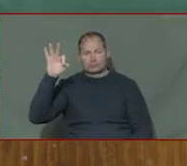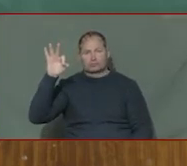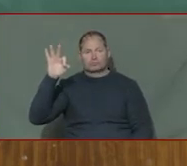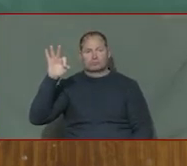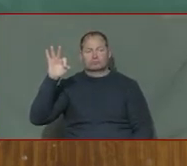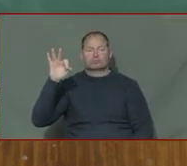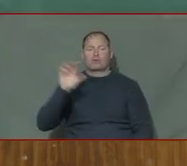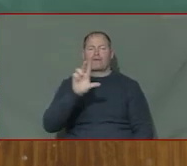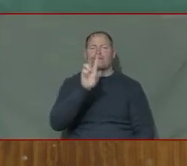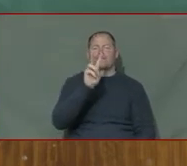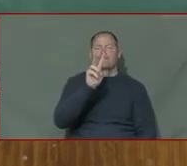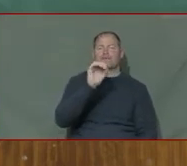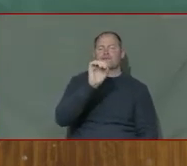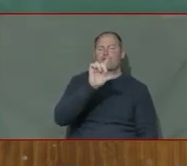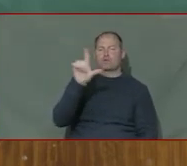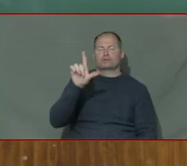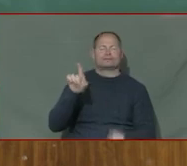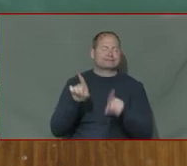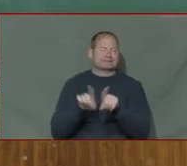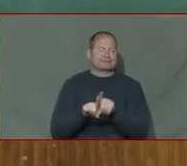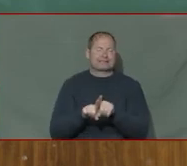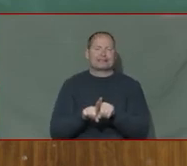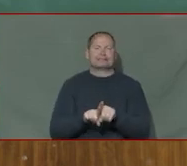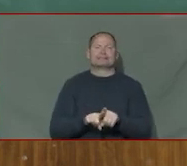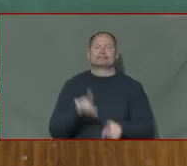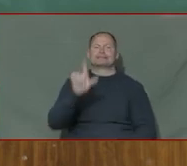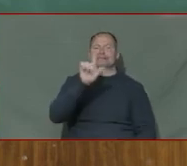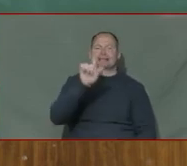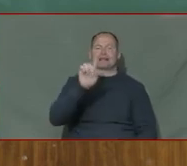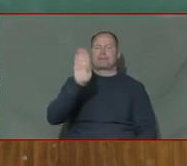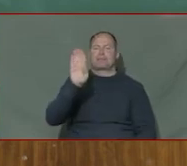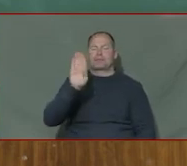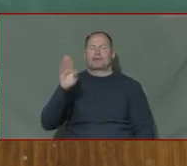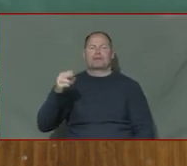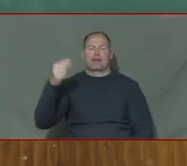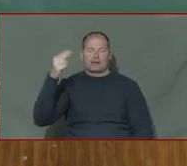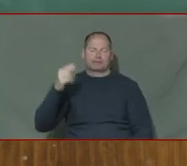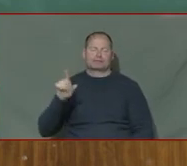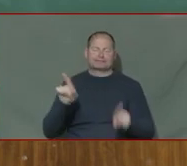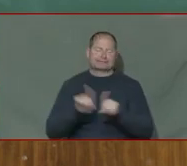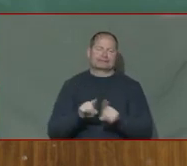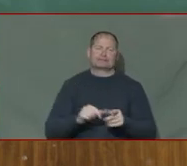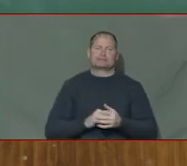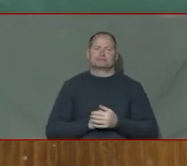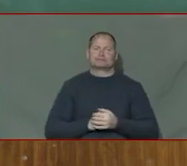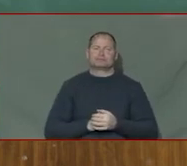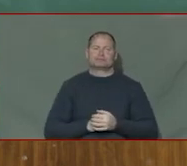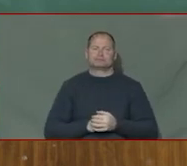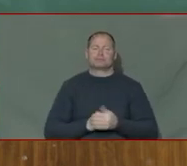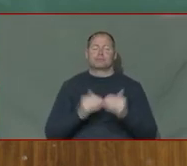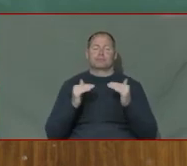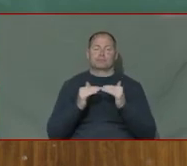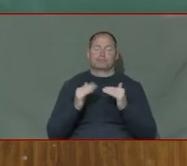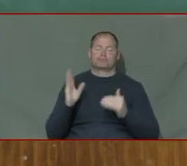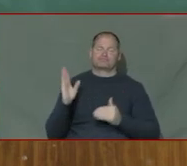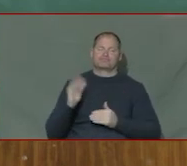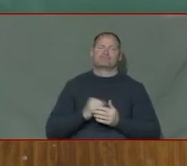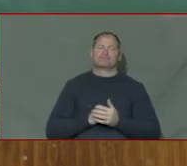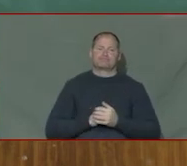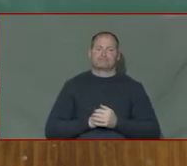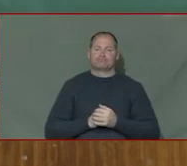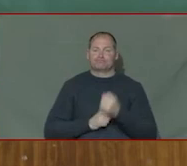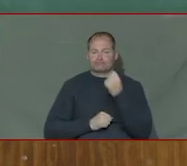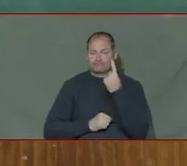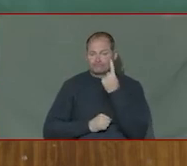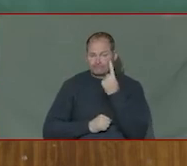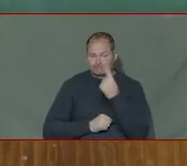it is length times breadth times height. It's a volume. So 1 milliliter is 1 centimeters cubed. You understand